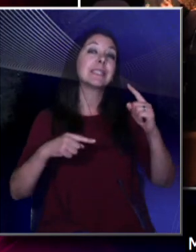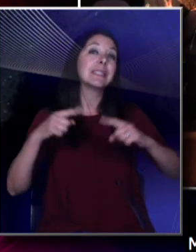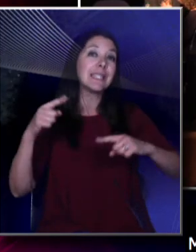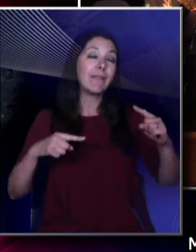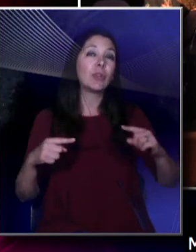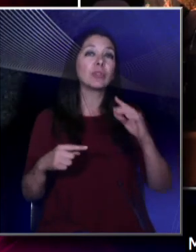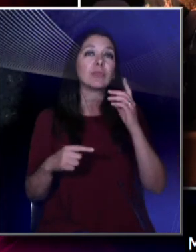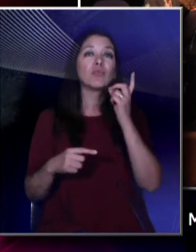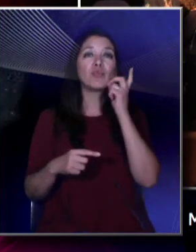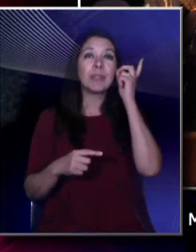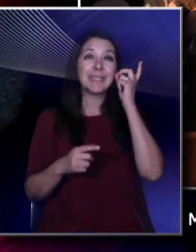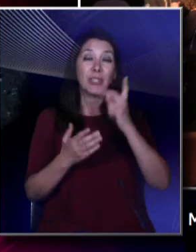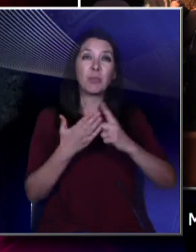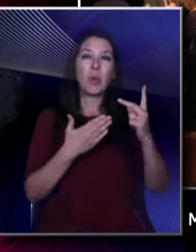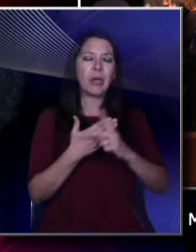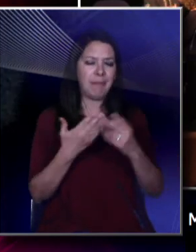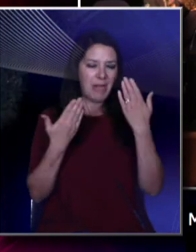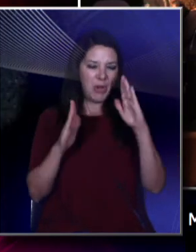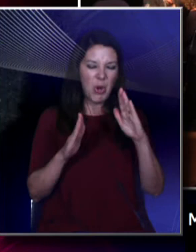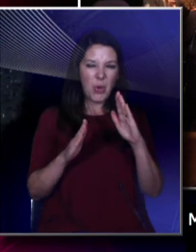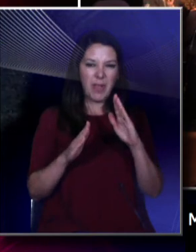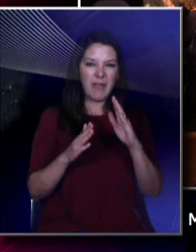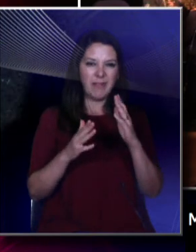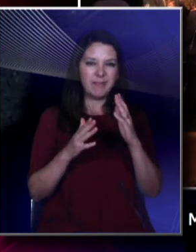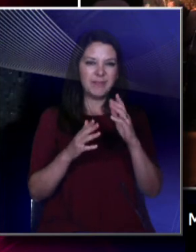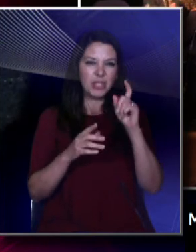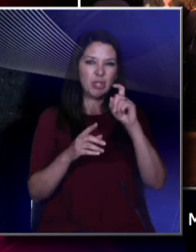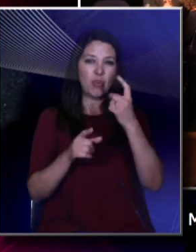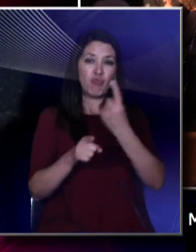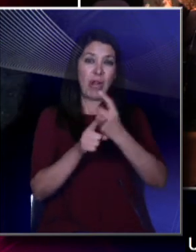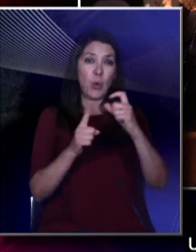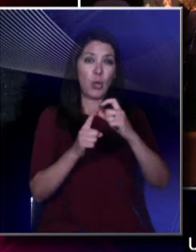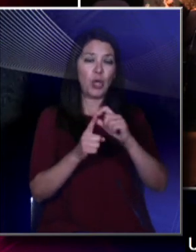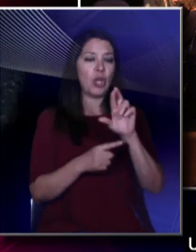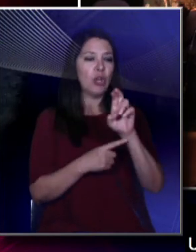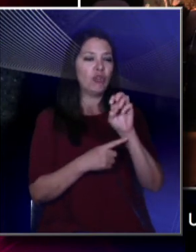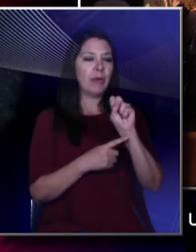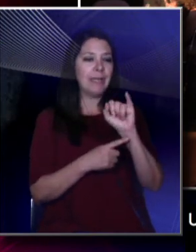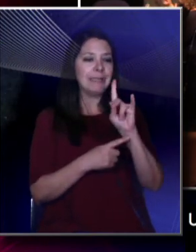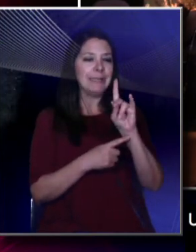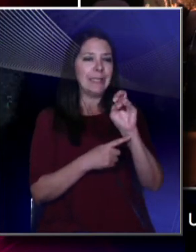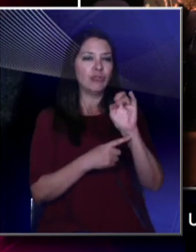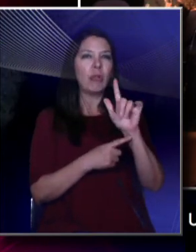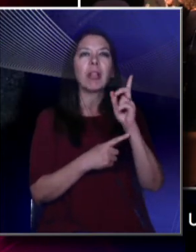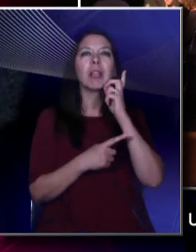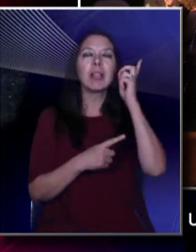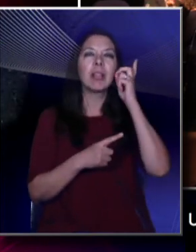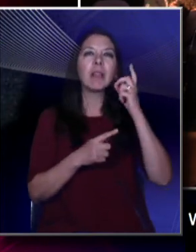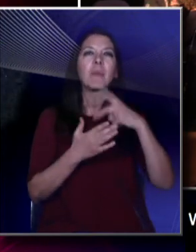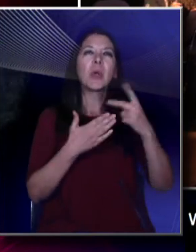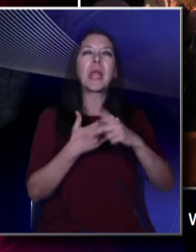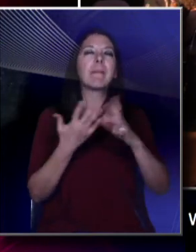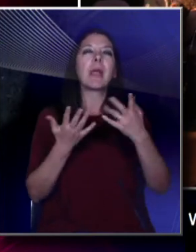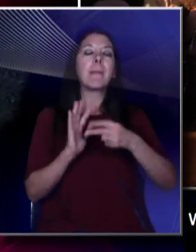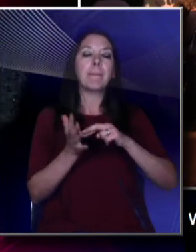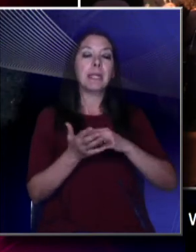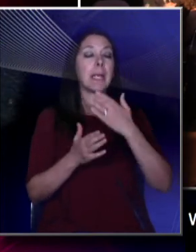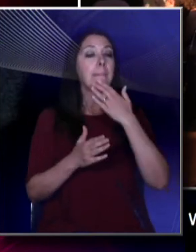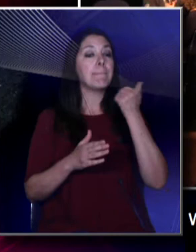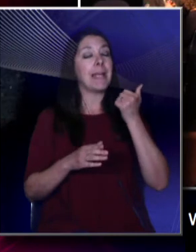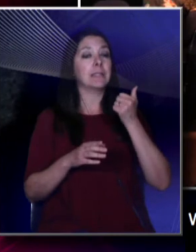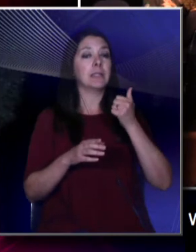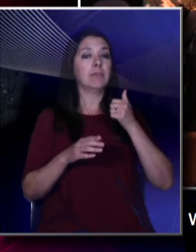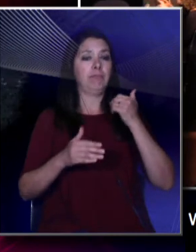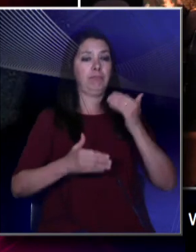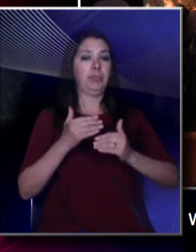residential programs? I don't even know if I want to use the term residential program, because I think that would cap what we look at, like best practices for how